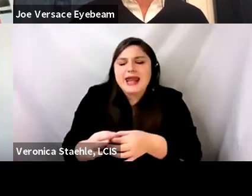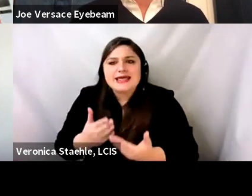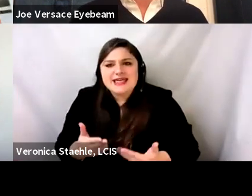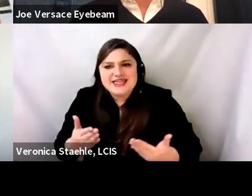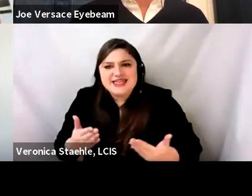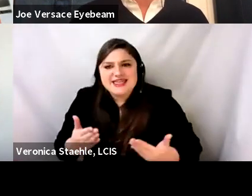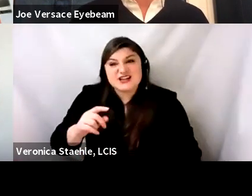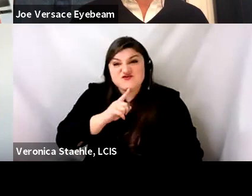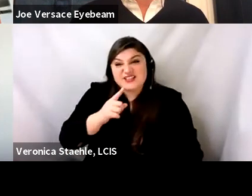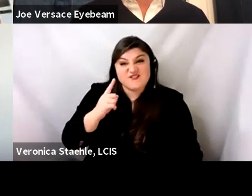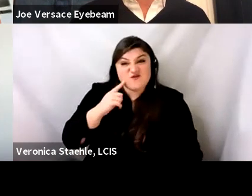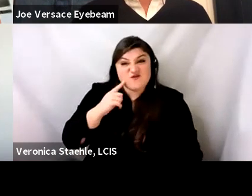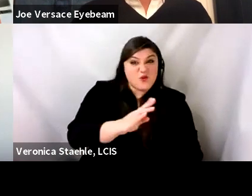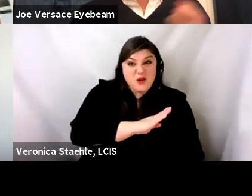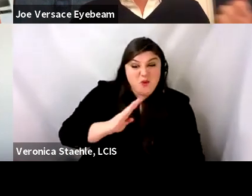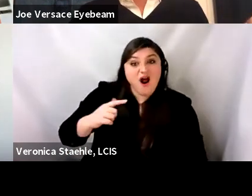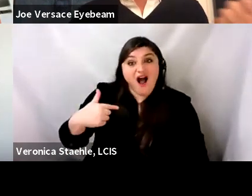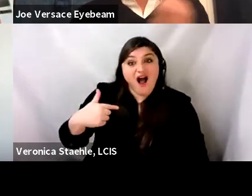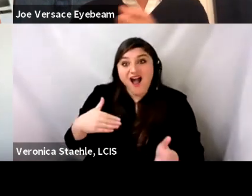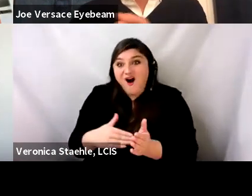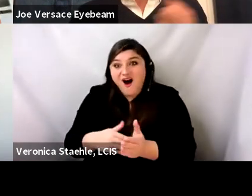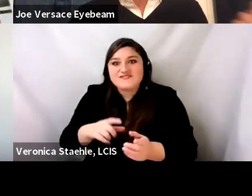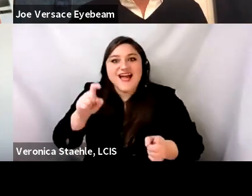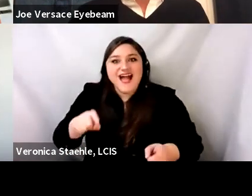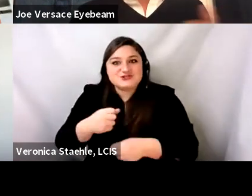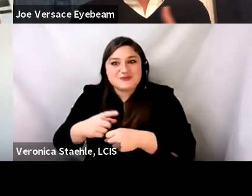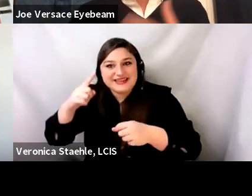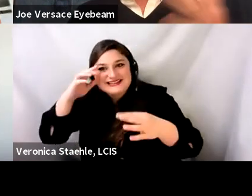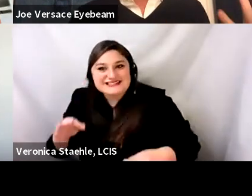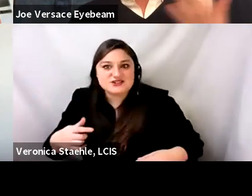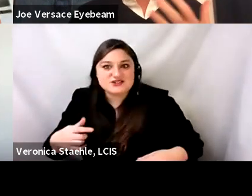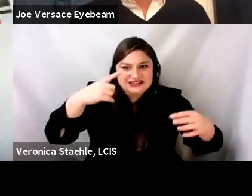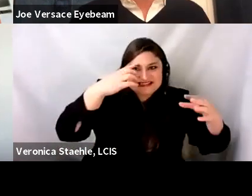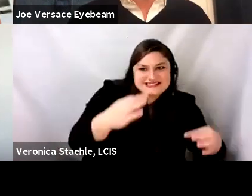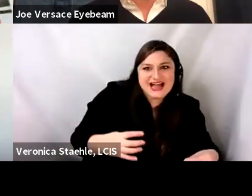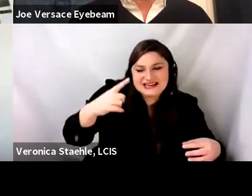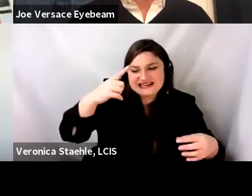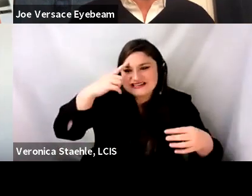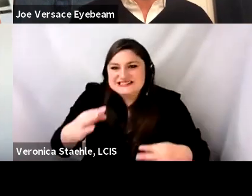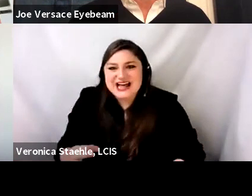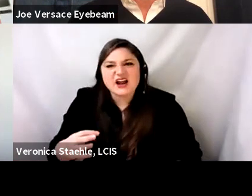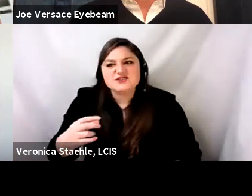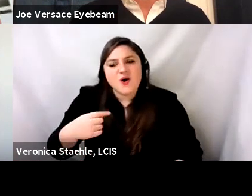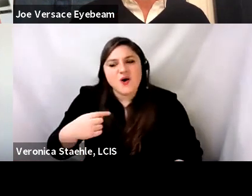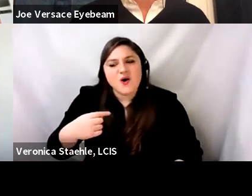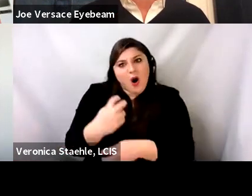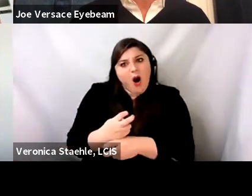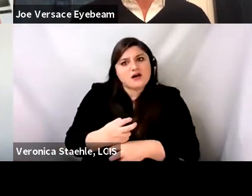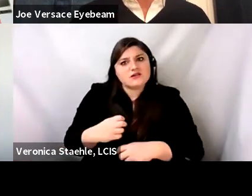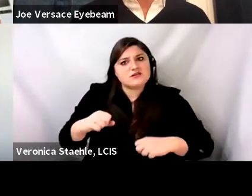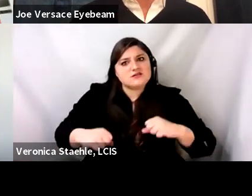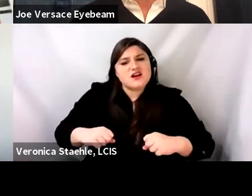hard decision of, am I making, which organization am I calling for? And which group of folks am I looking to?